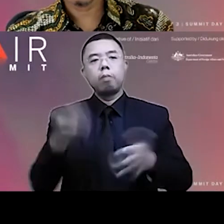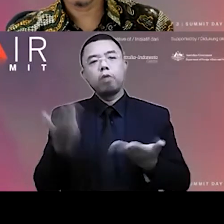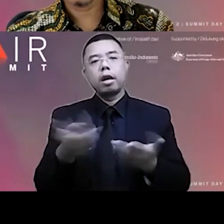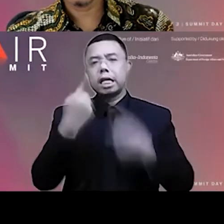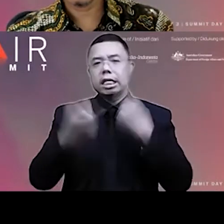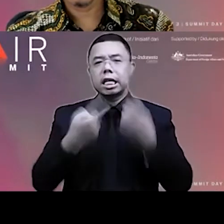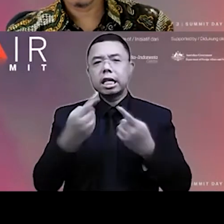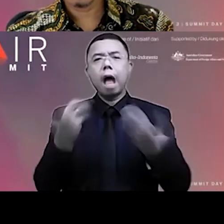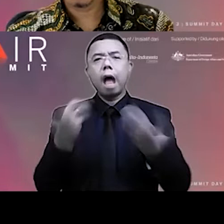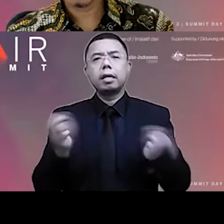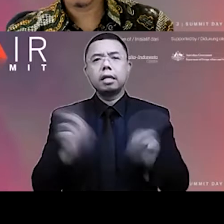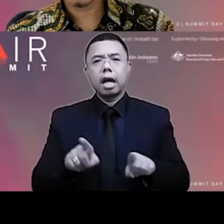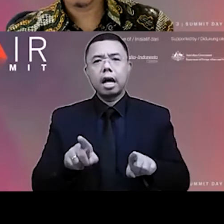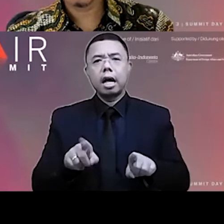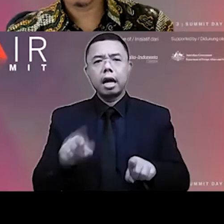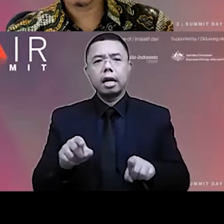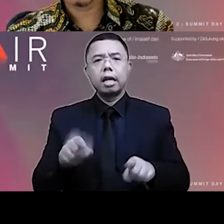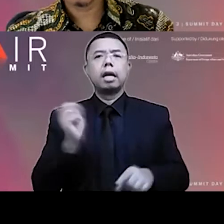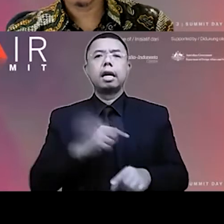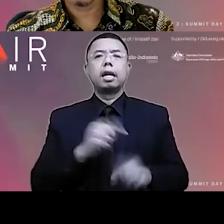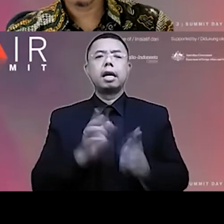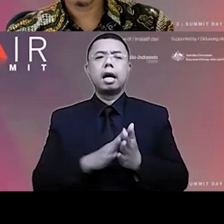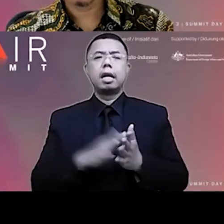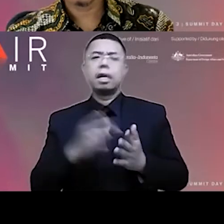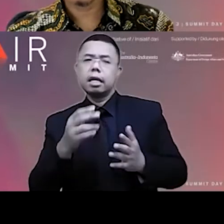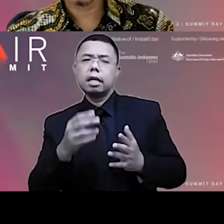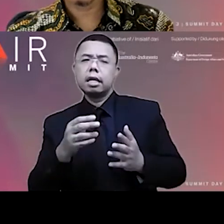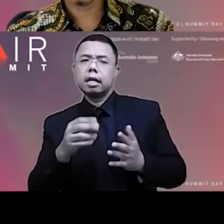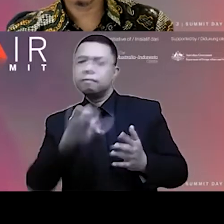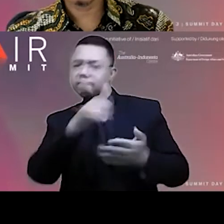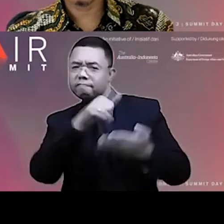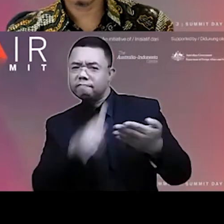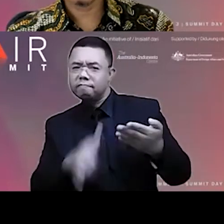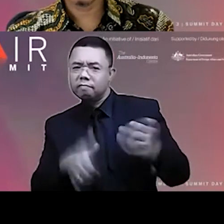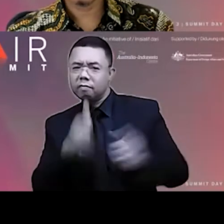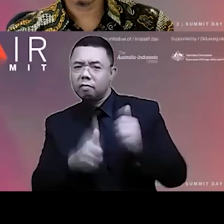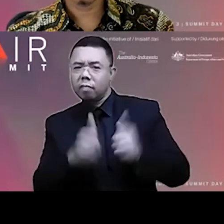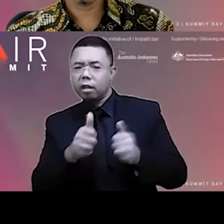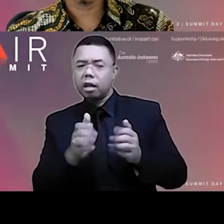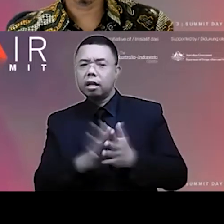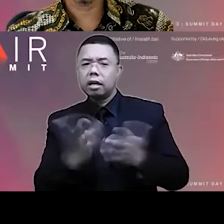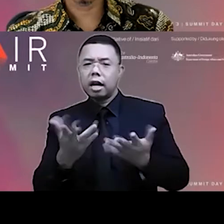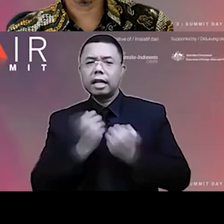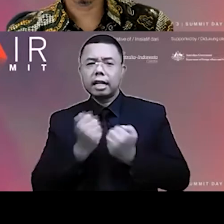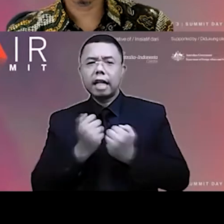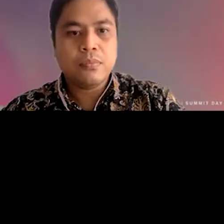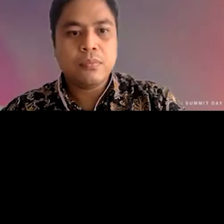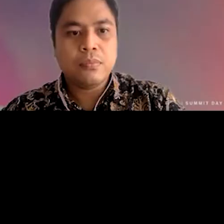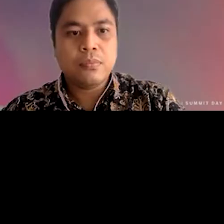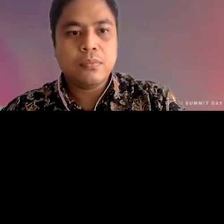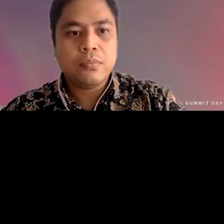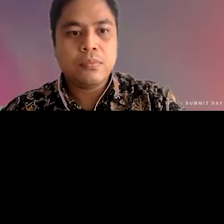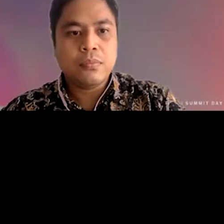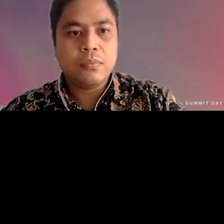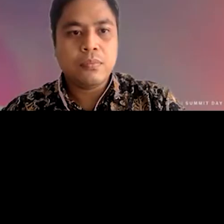and interest and bookings? Are we seeing any pickup? Yeah, thank you, Helen. Would you, Stephen, would you mind showing